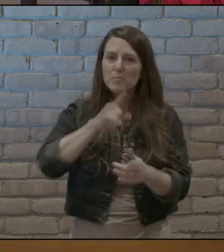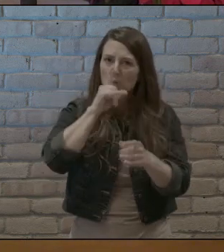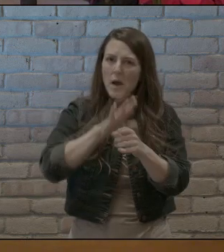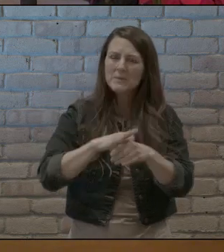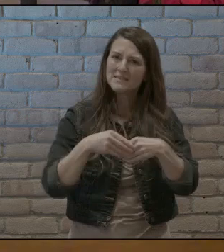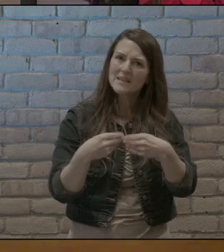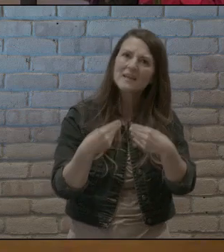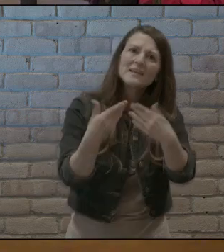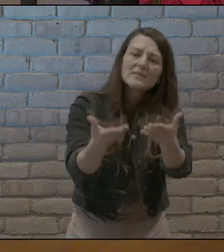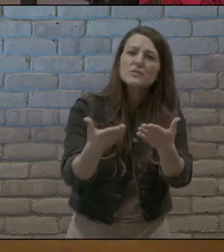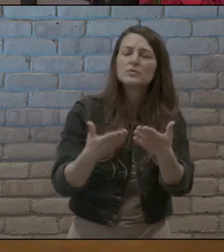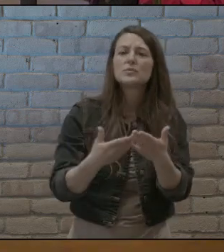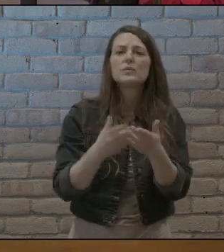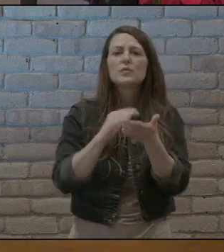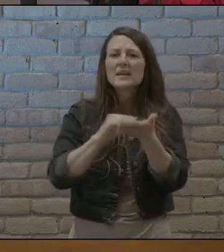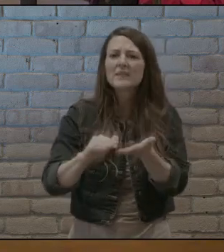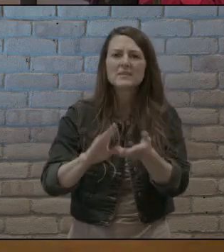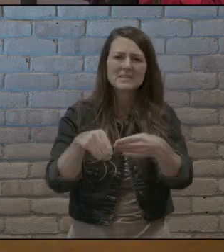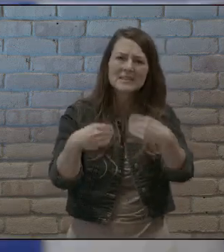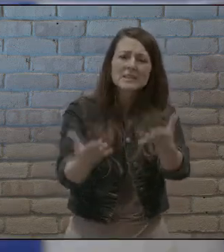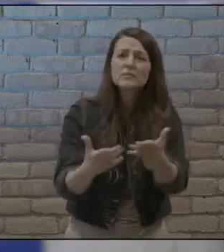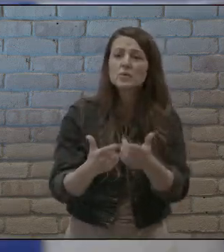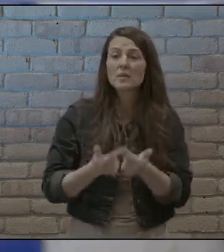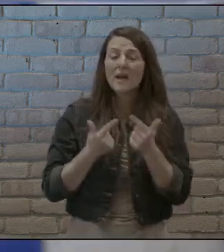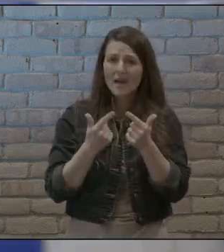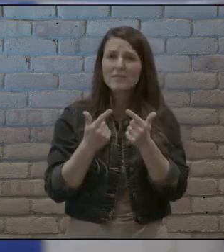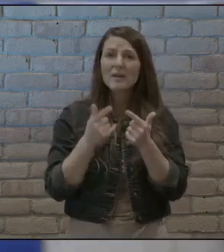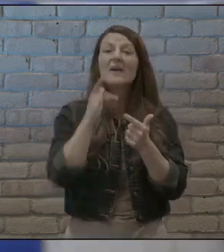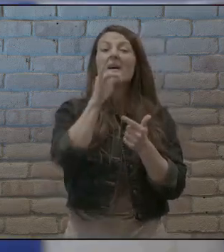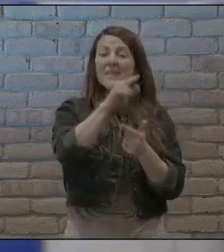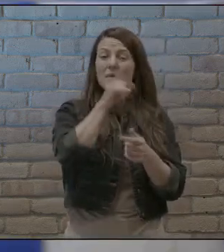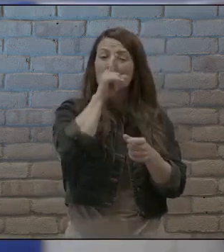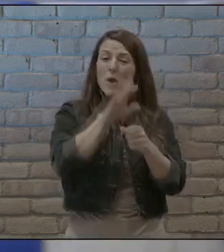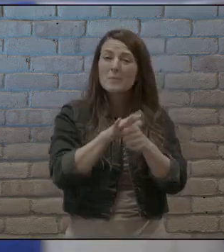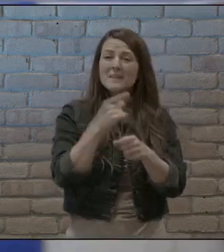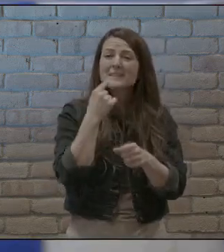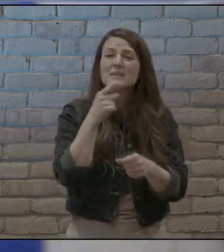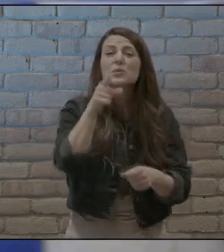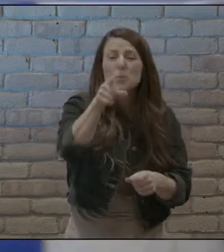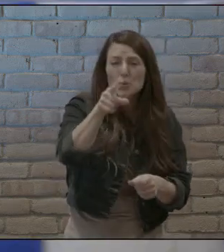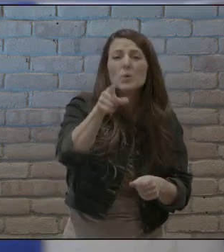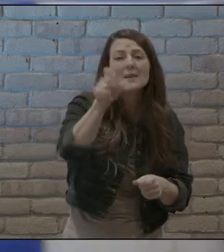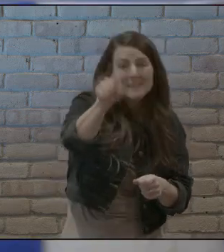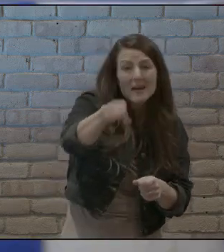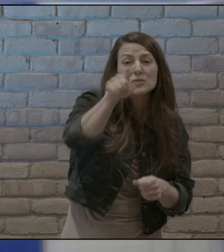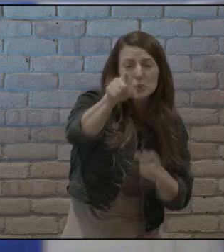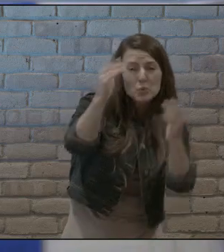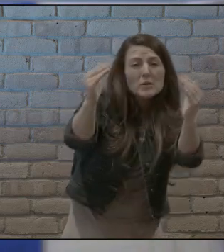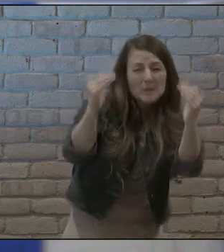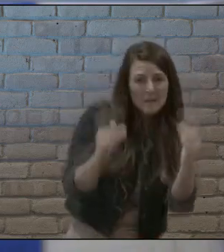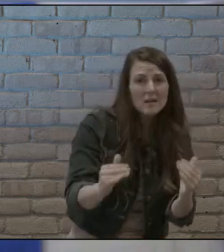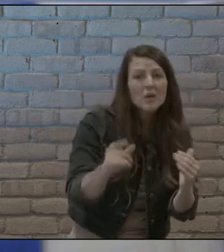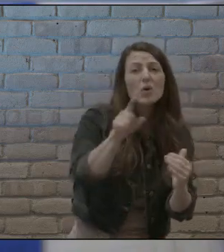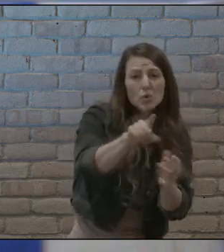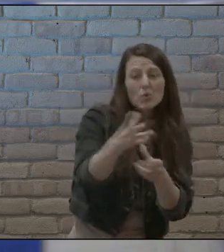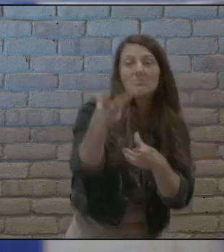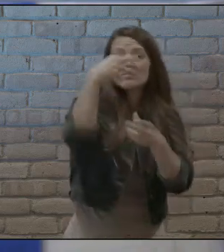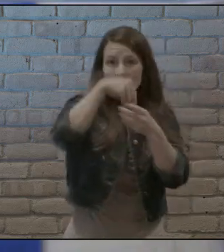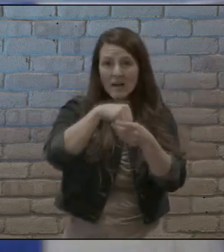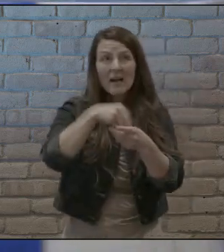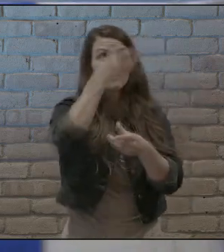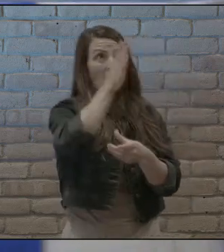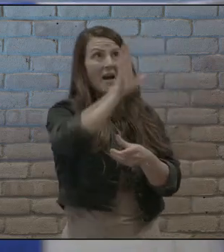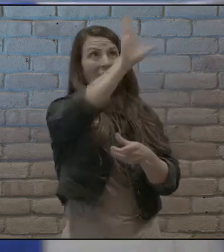you life, this promise that says that you, yes, lowly you, are a part of God's story.